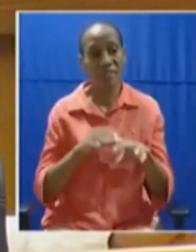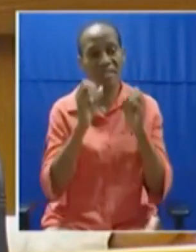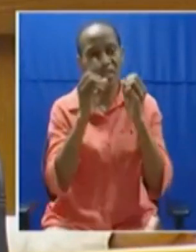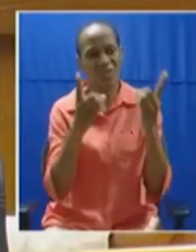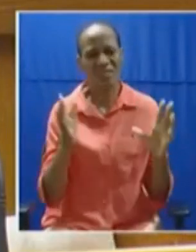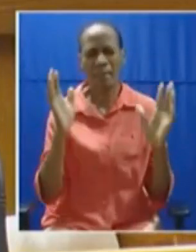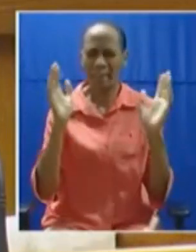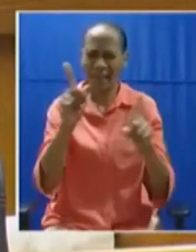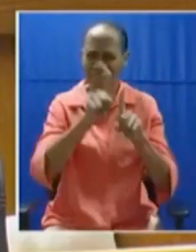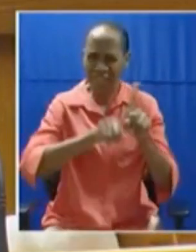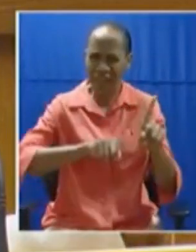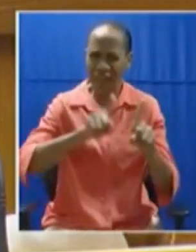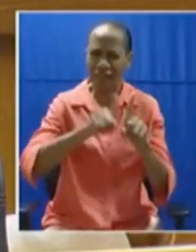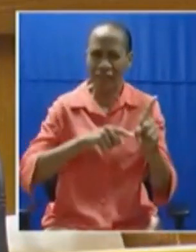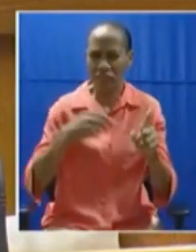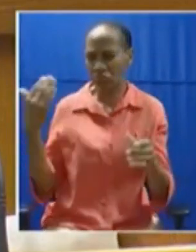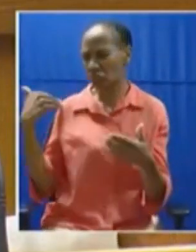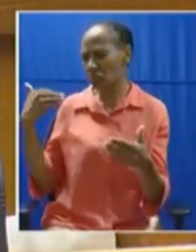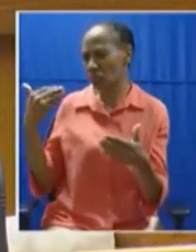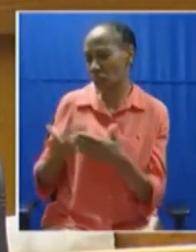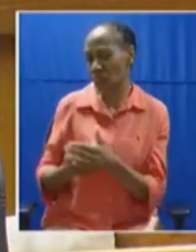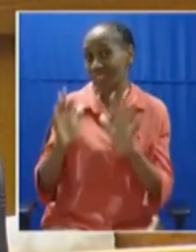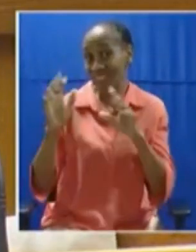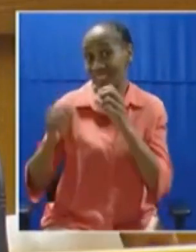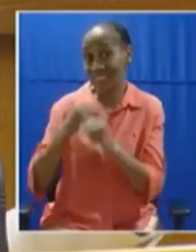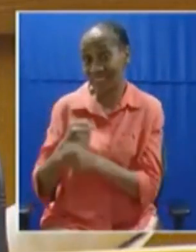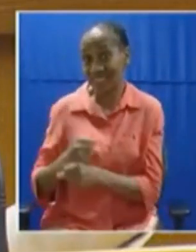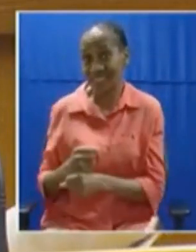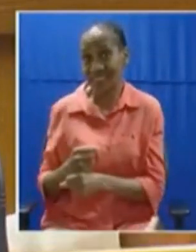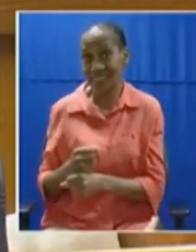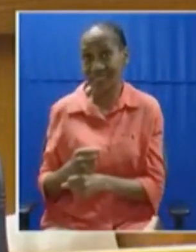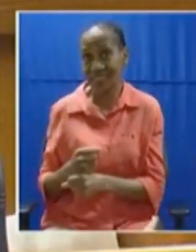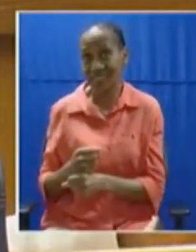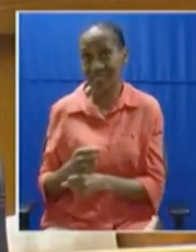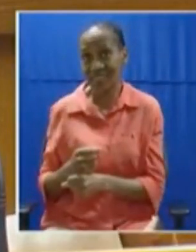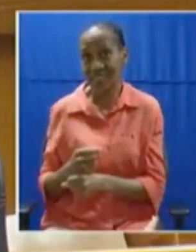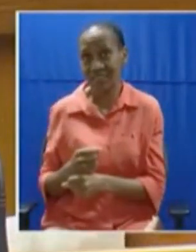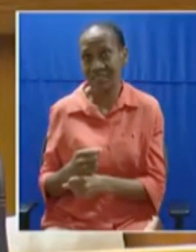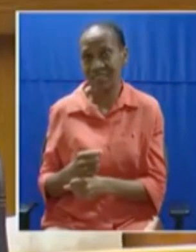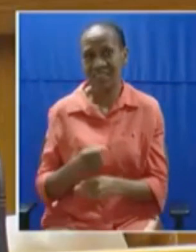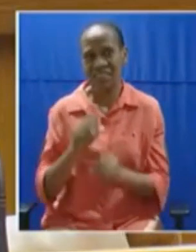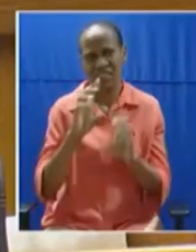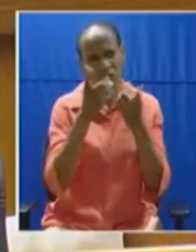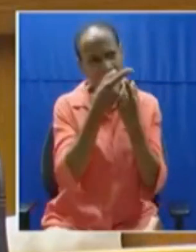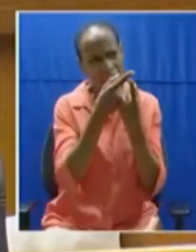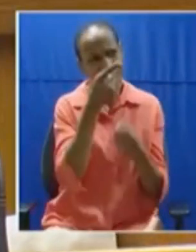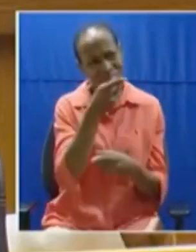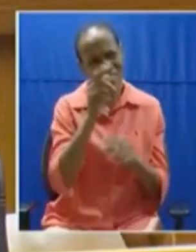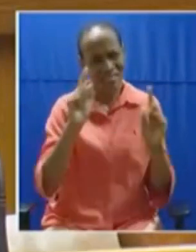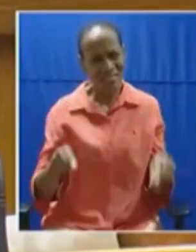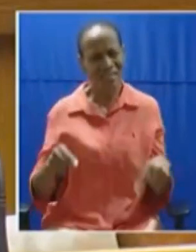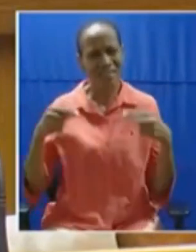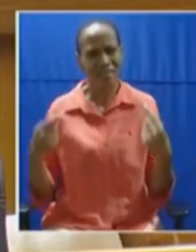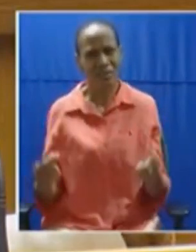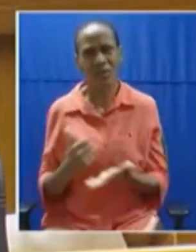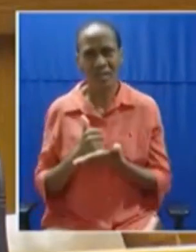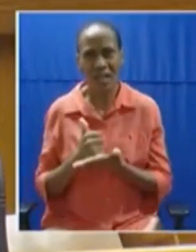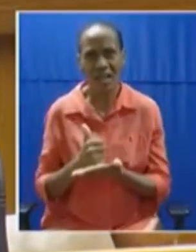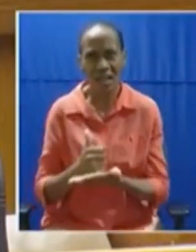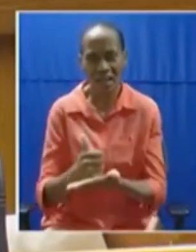Education in the last decade is its inability to provide our learners with